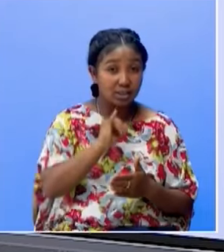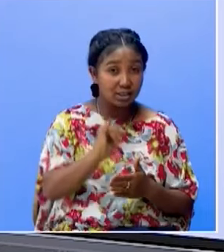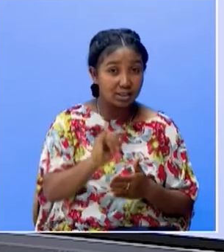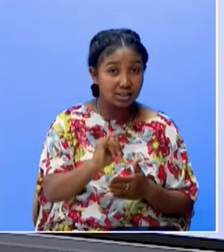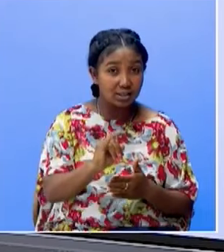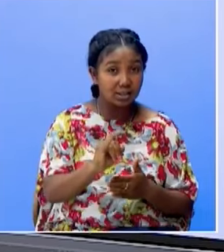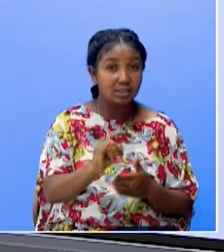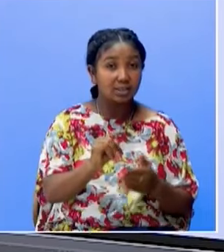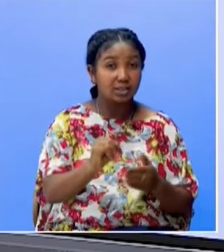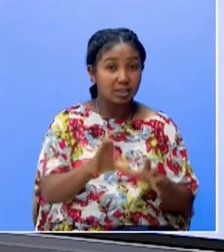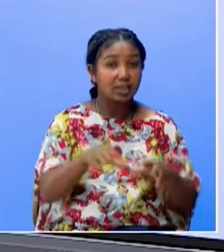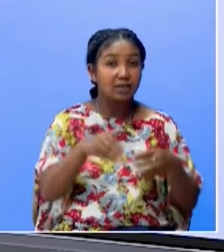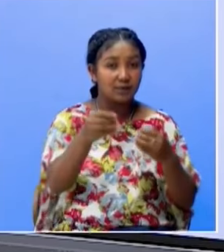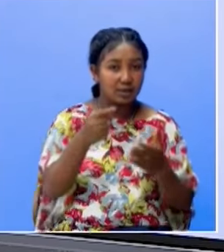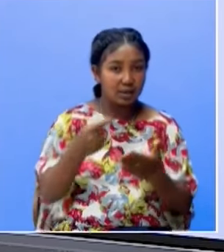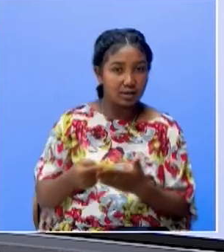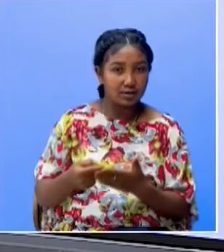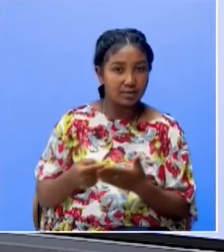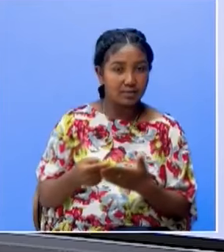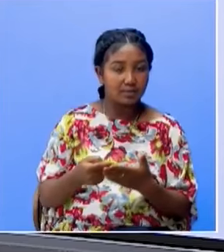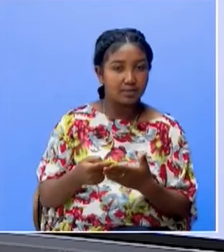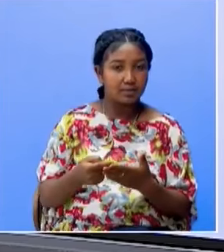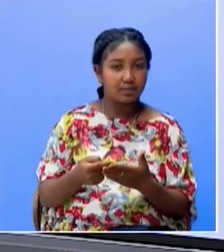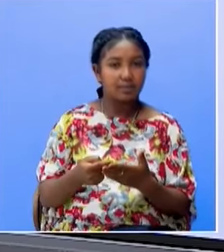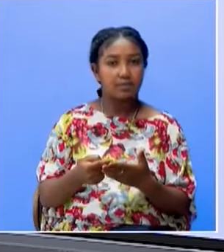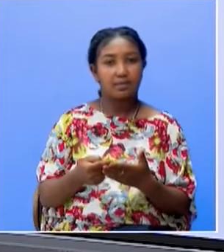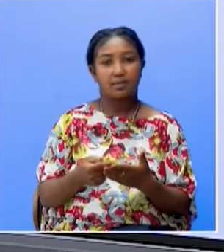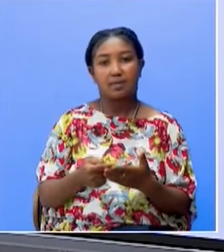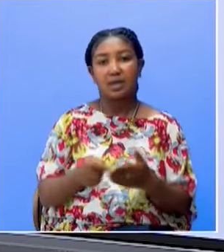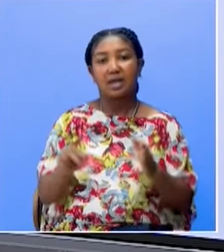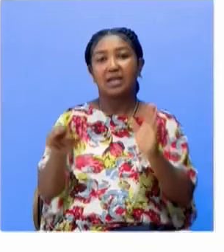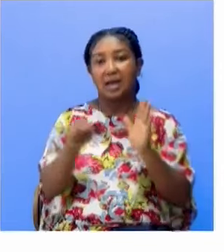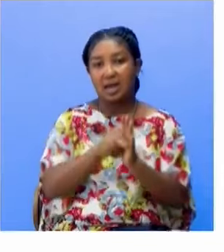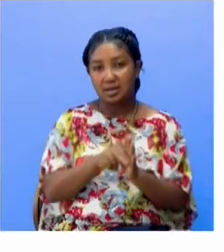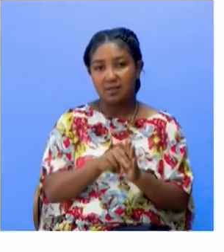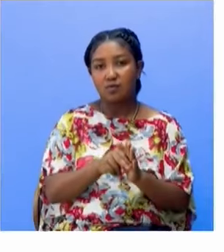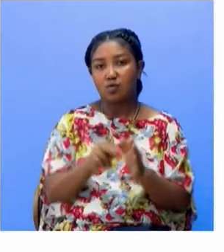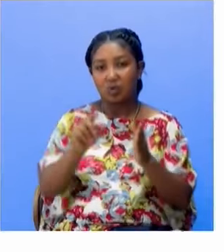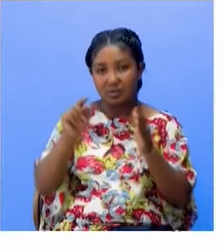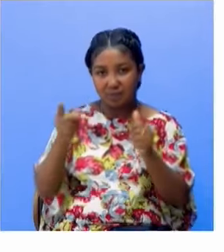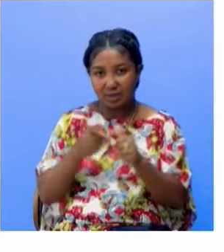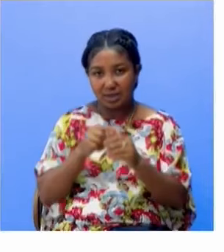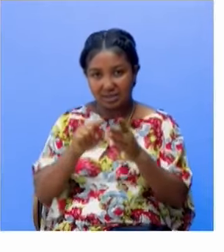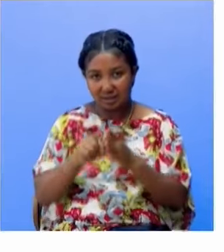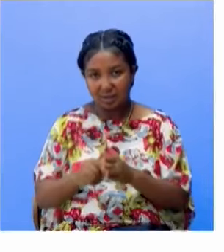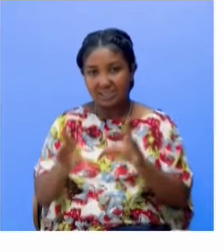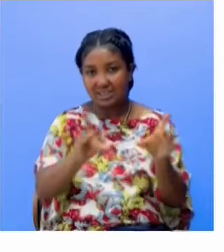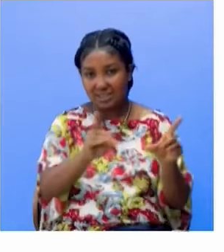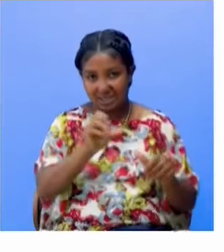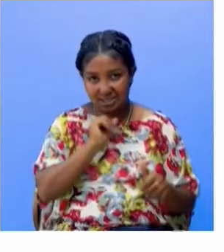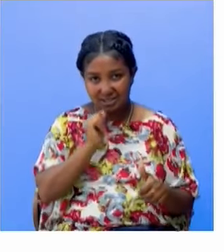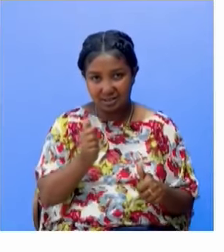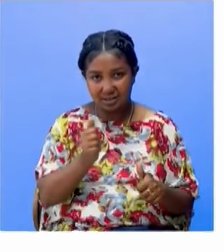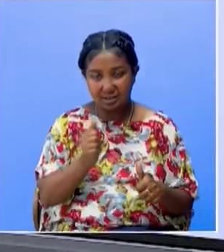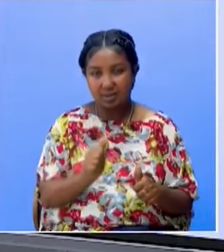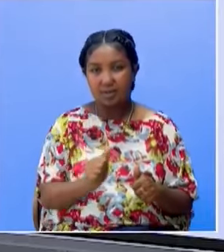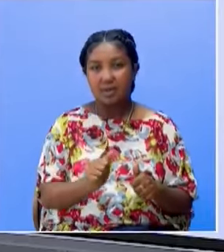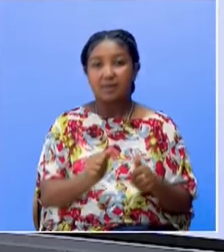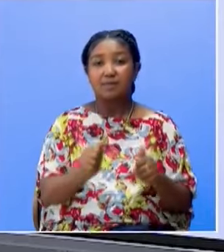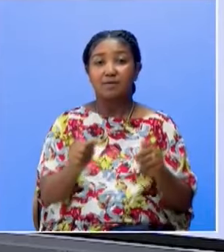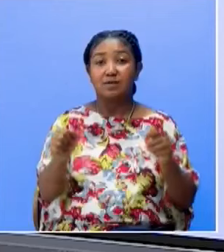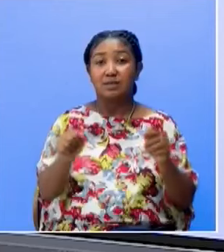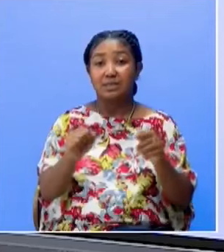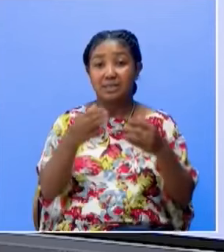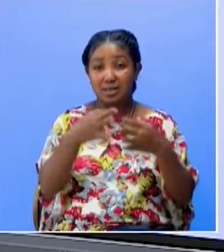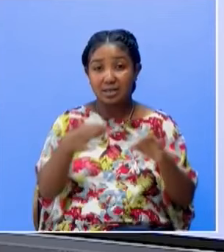the sentence is given in, yes, a negative, we have to start from didn't. If the sentence is